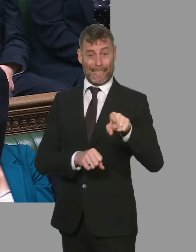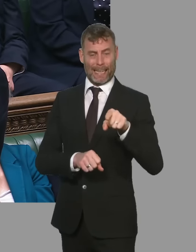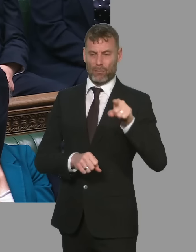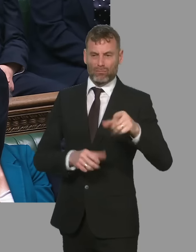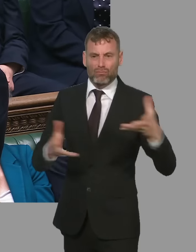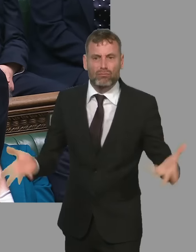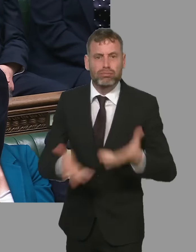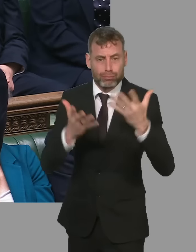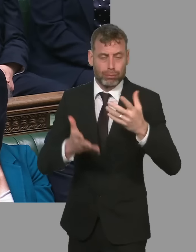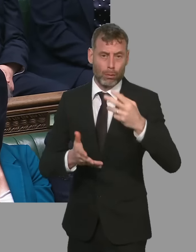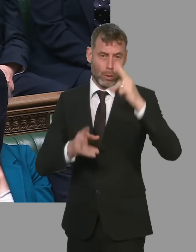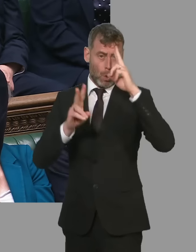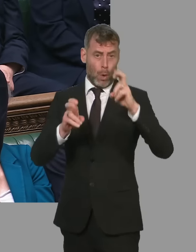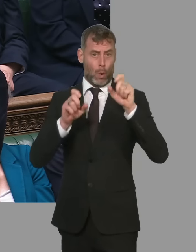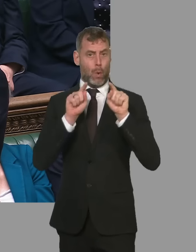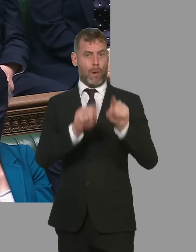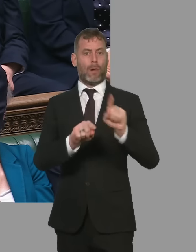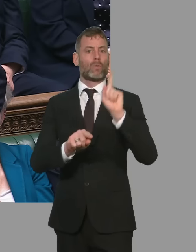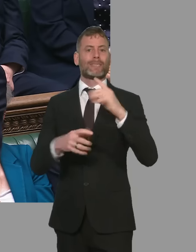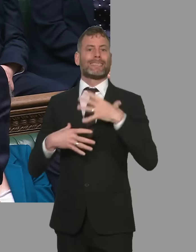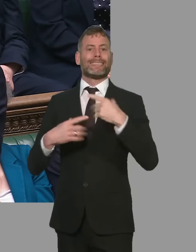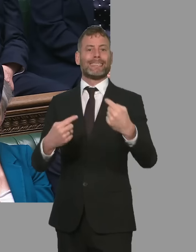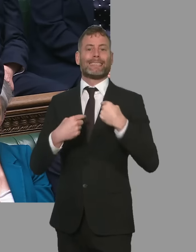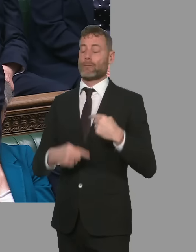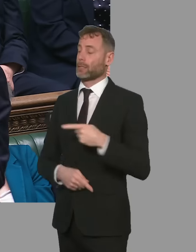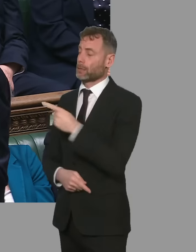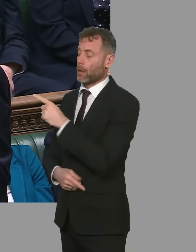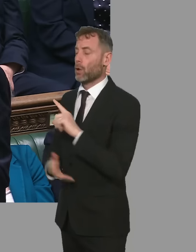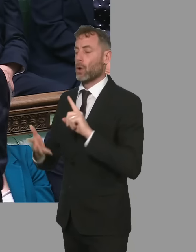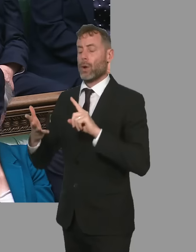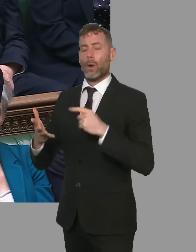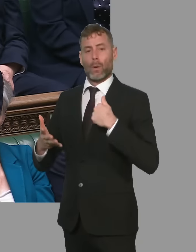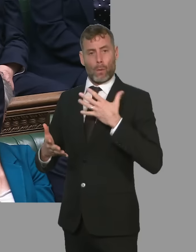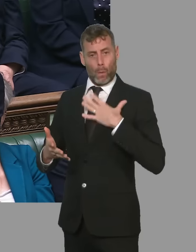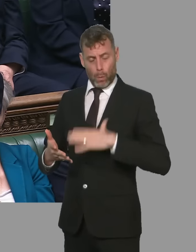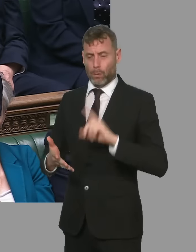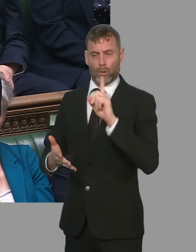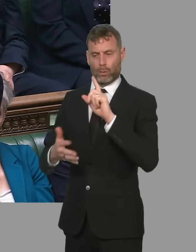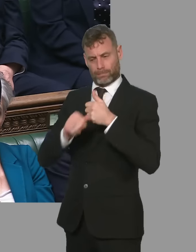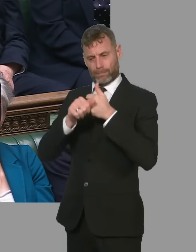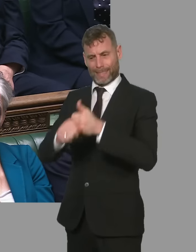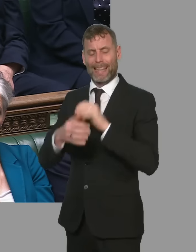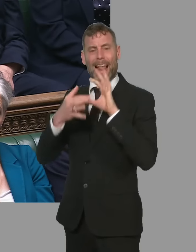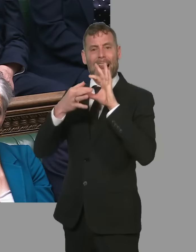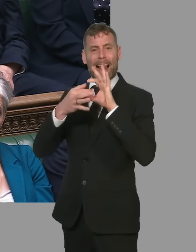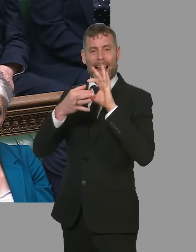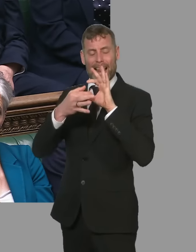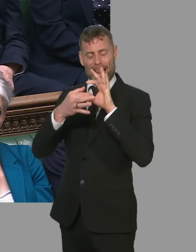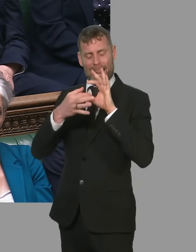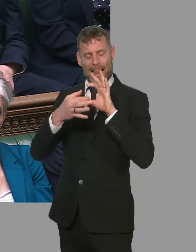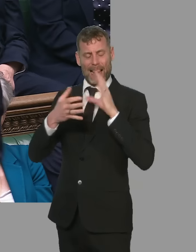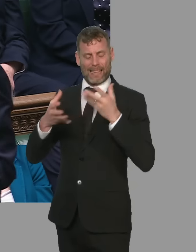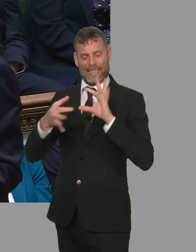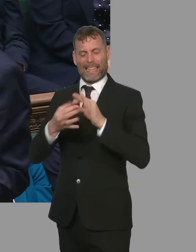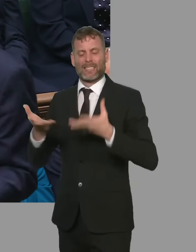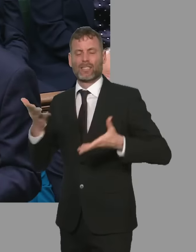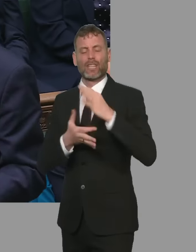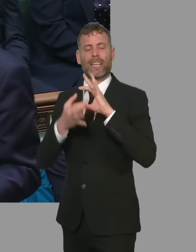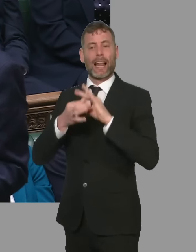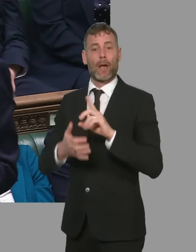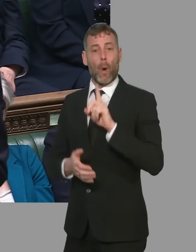gas exploration, can I make a judgment on this argument? The Prime Minister is actually right, and the Leader Opposition is